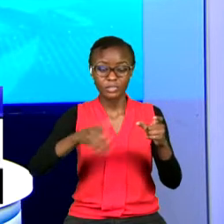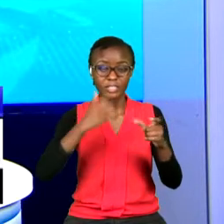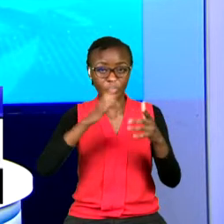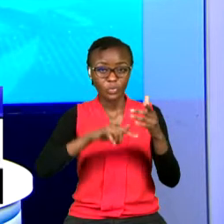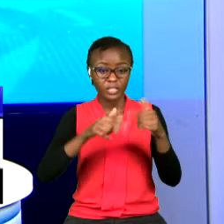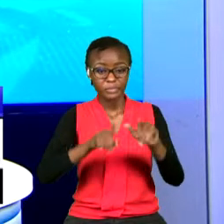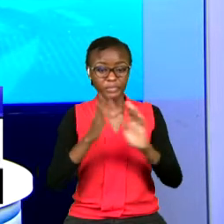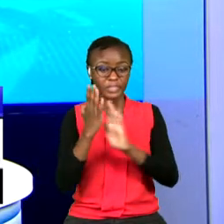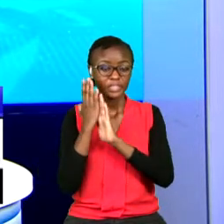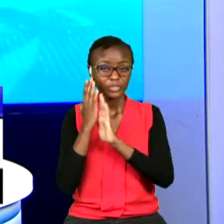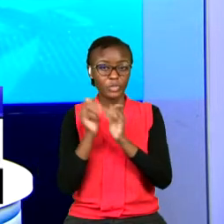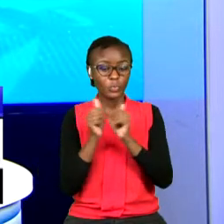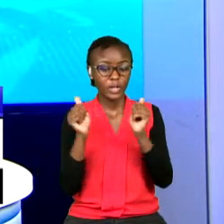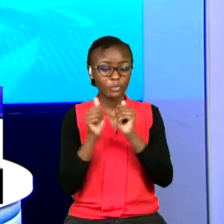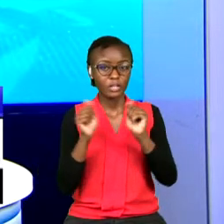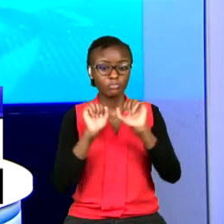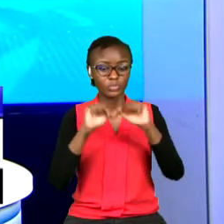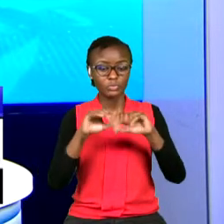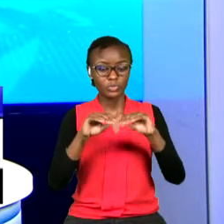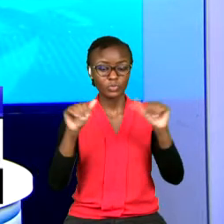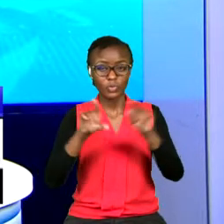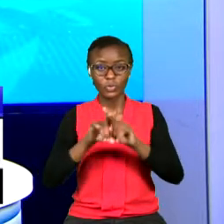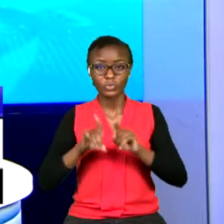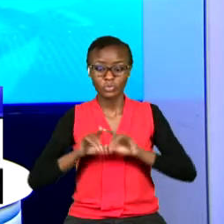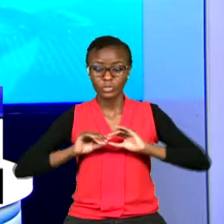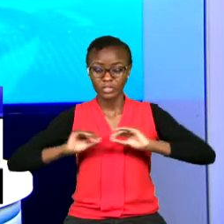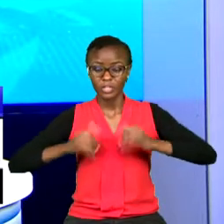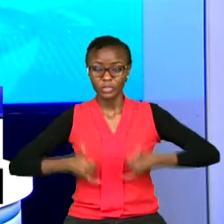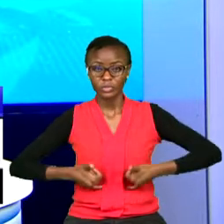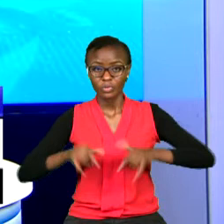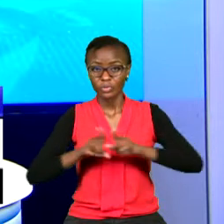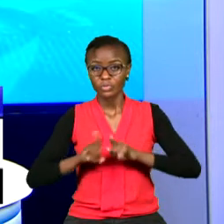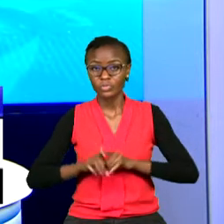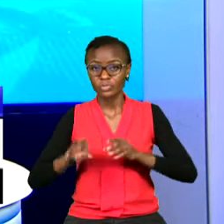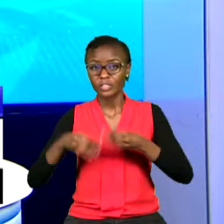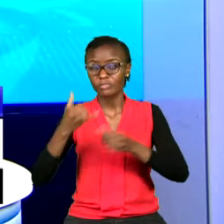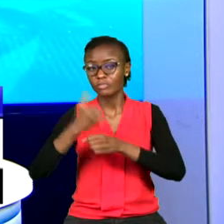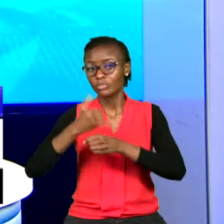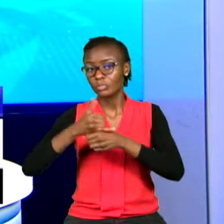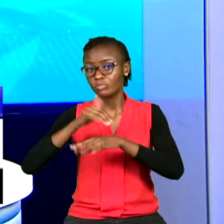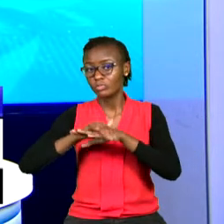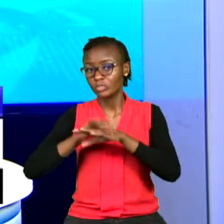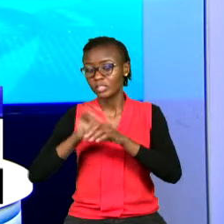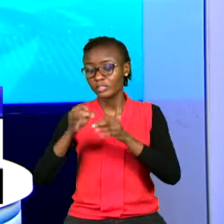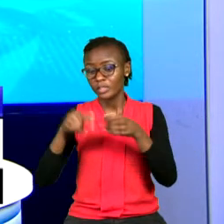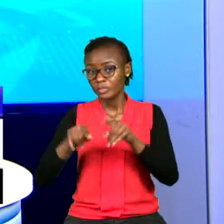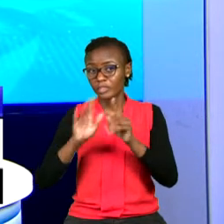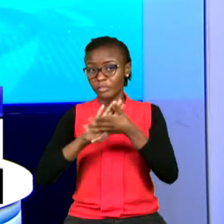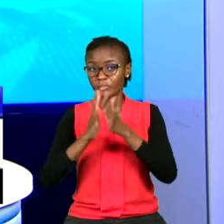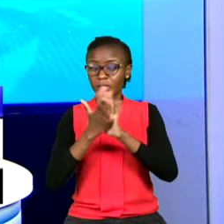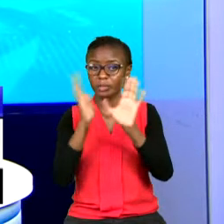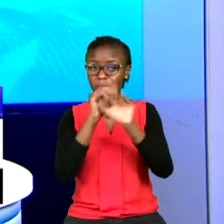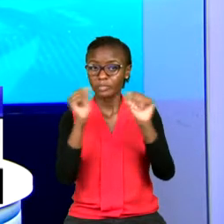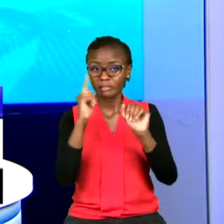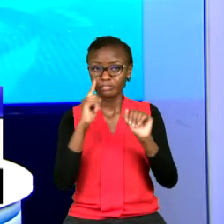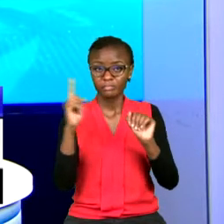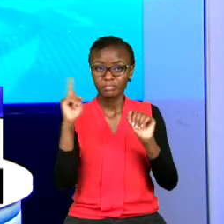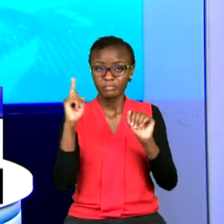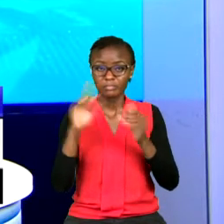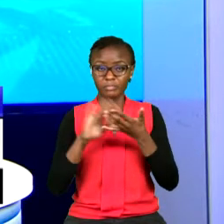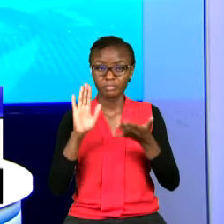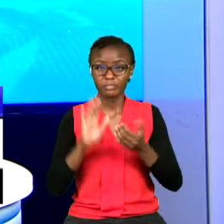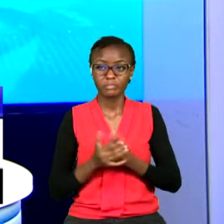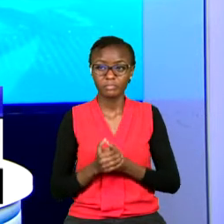their security beefed up and more youth educated and offered decent jobs if he clinches the presidency. Our senior political reporter Joel